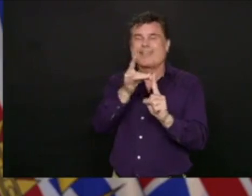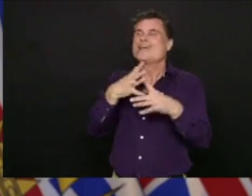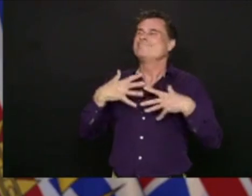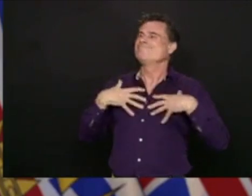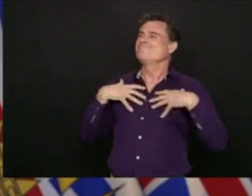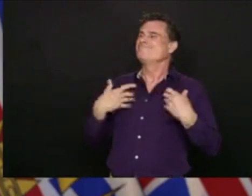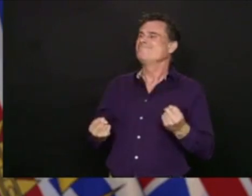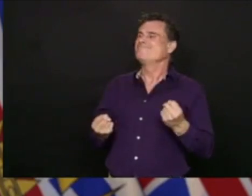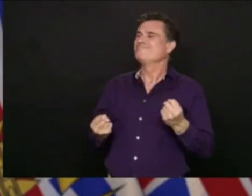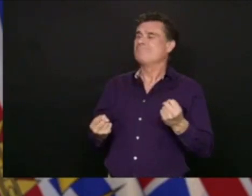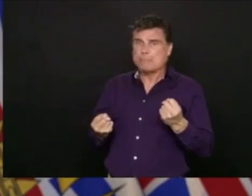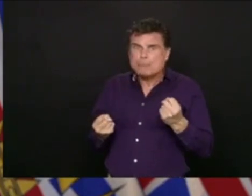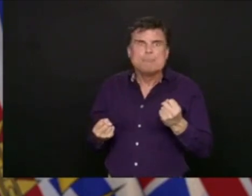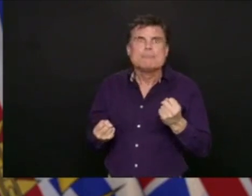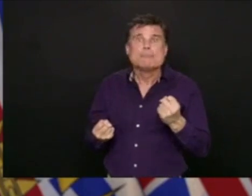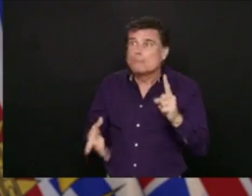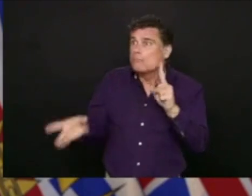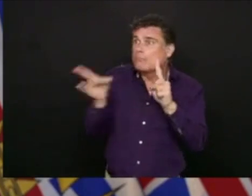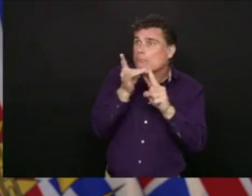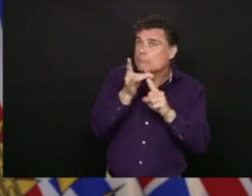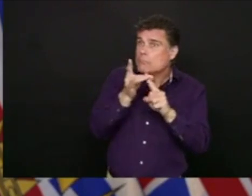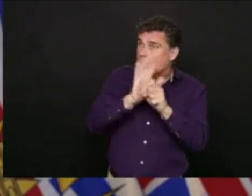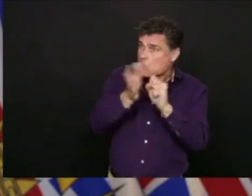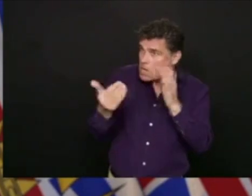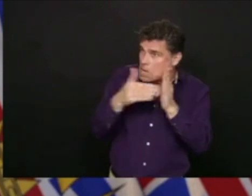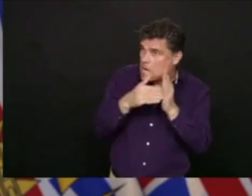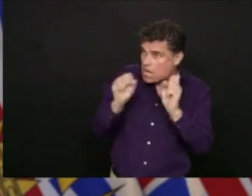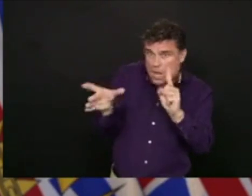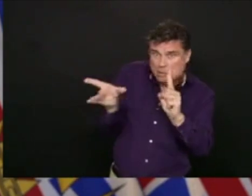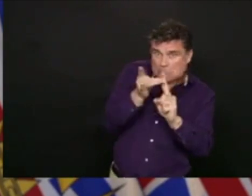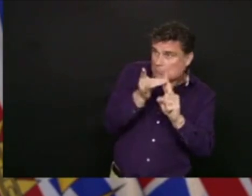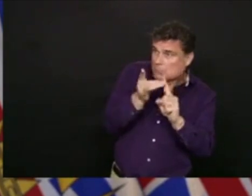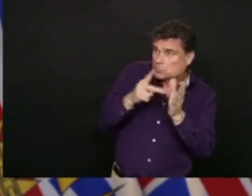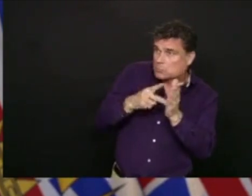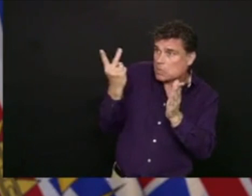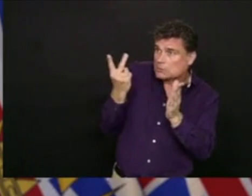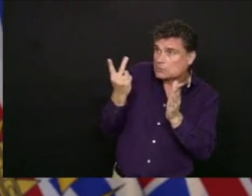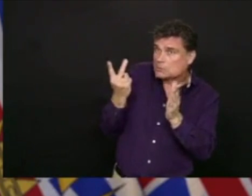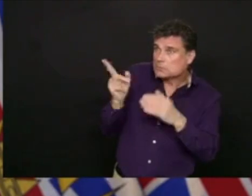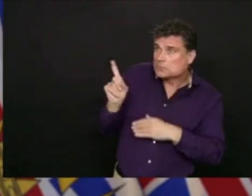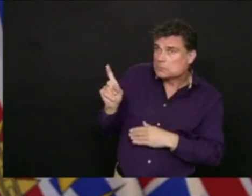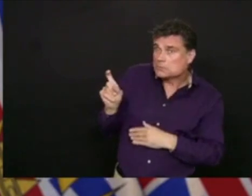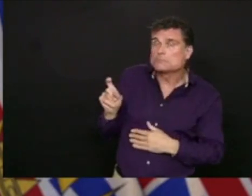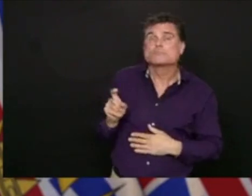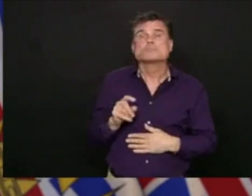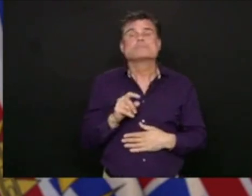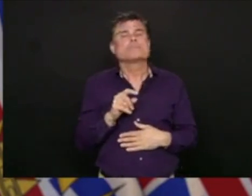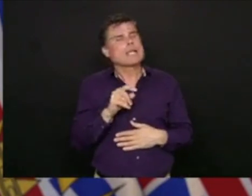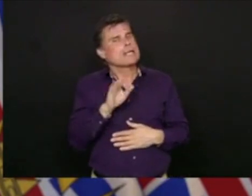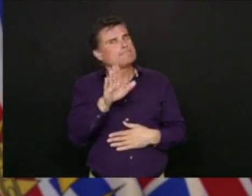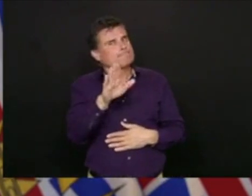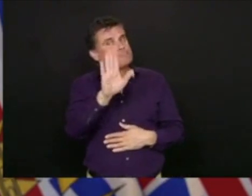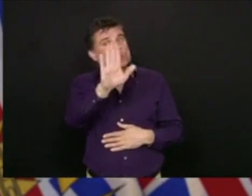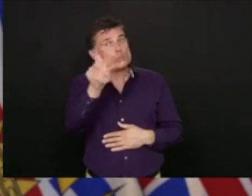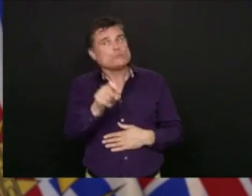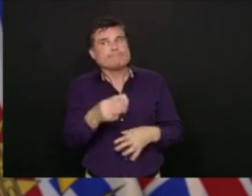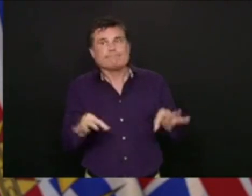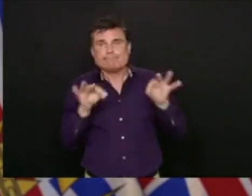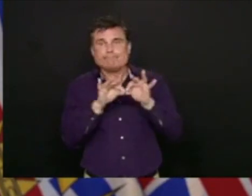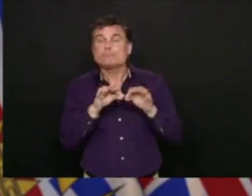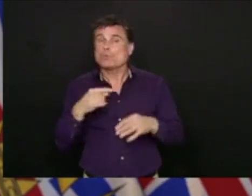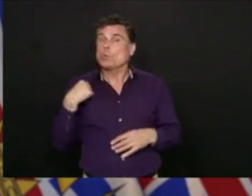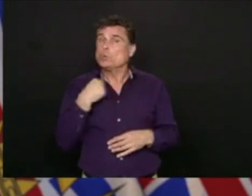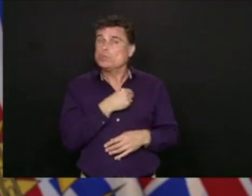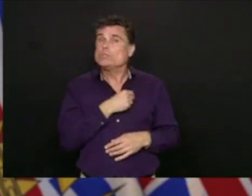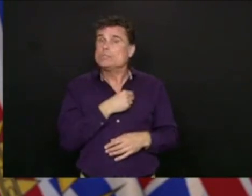Yeah, that is a very important question, and I don't know that we have answers. We are looking at that nationally and internationally. There